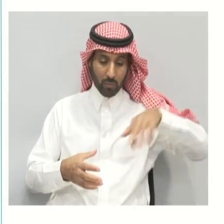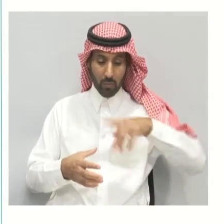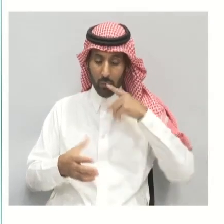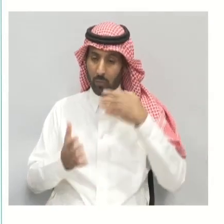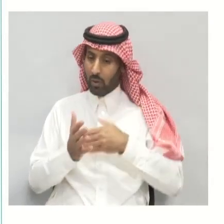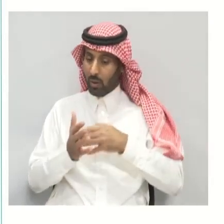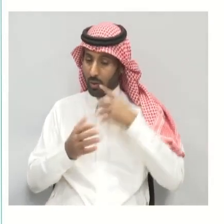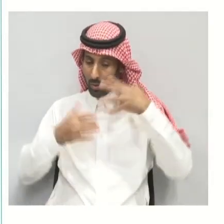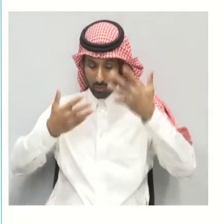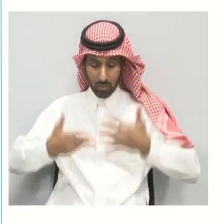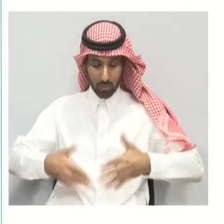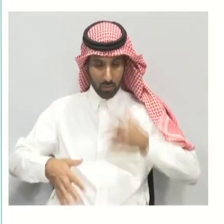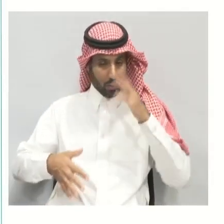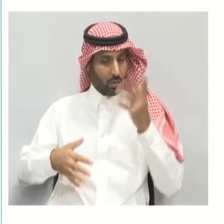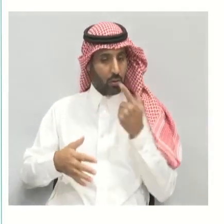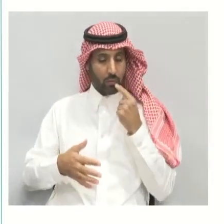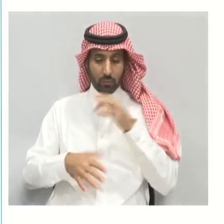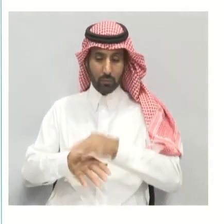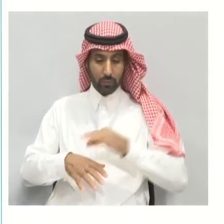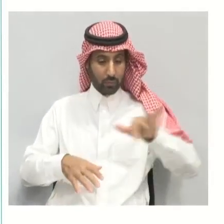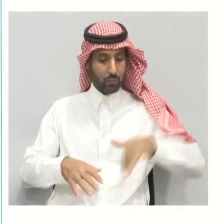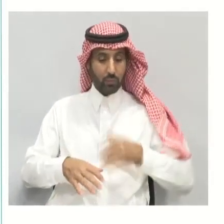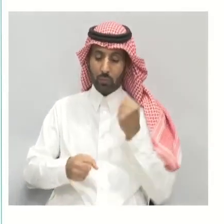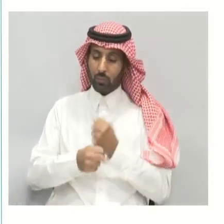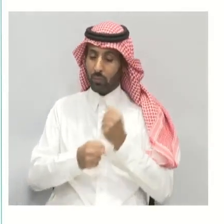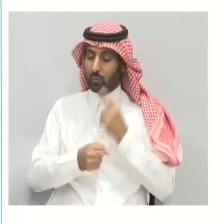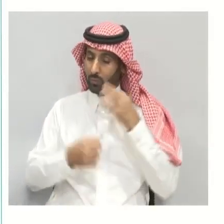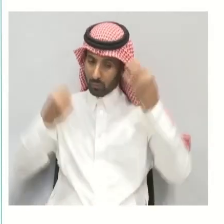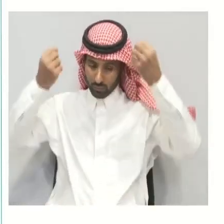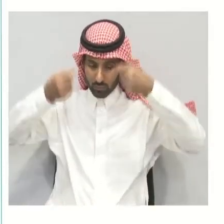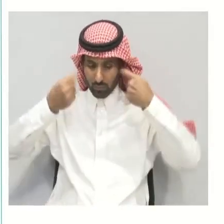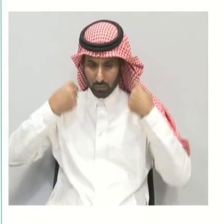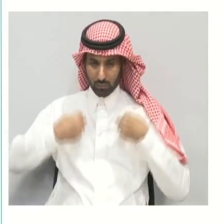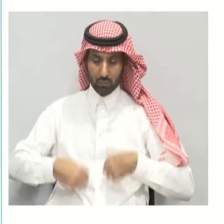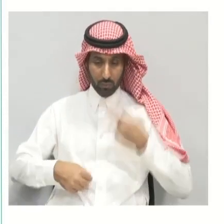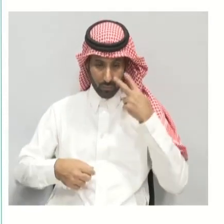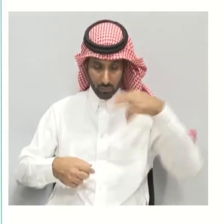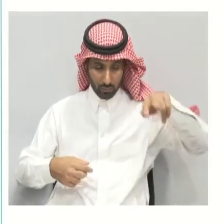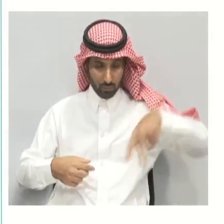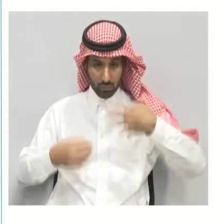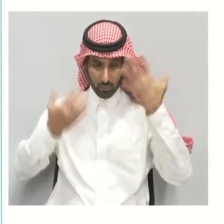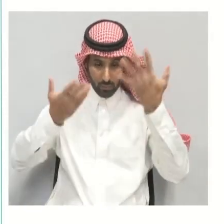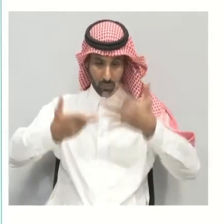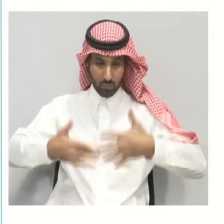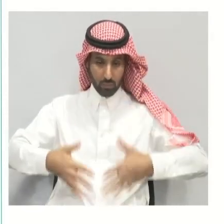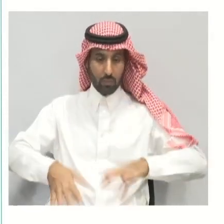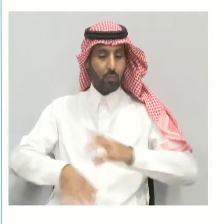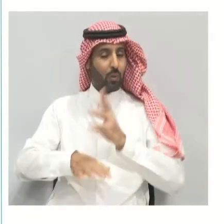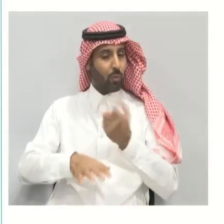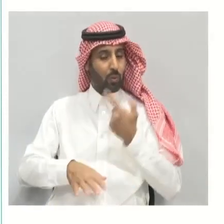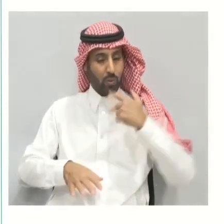falls? And number five, what do visitors wear at the falls? So here we have five